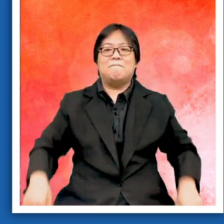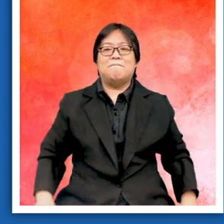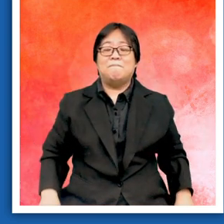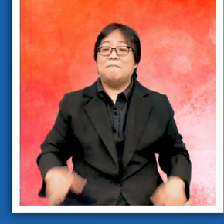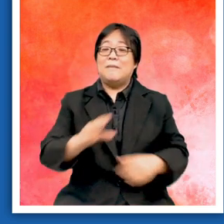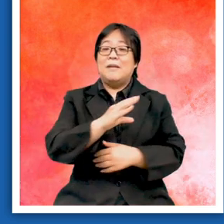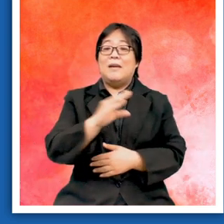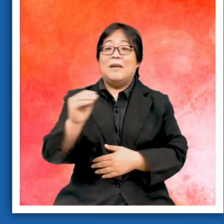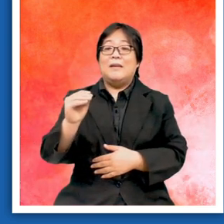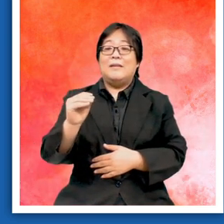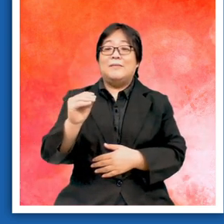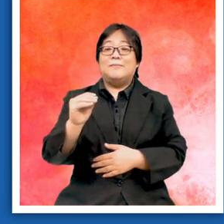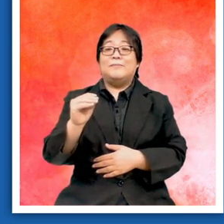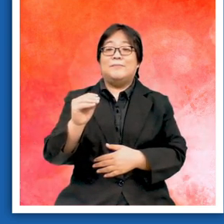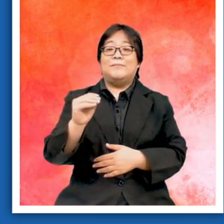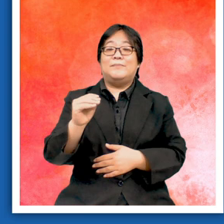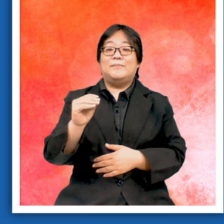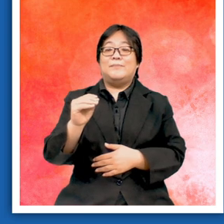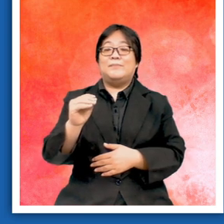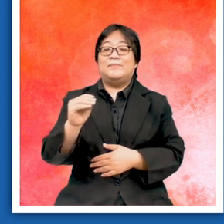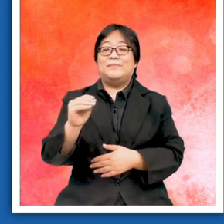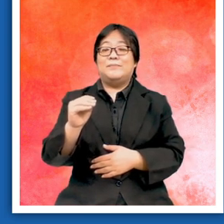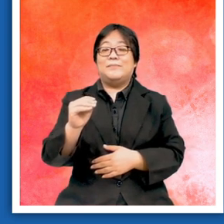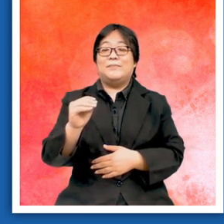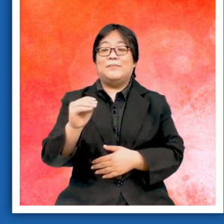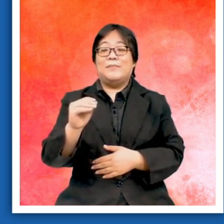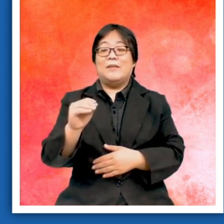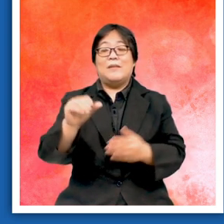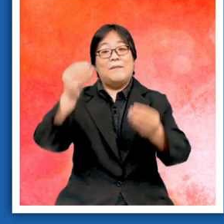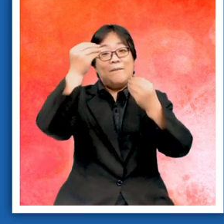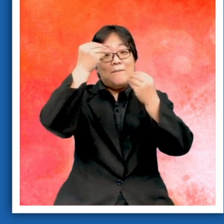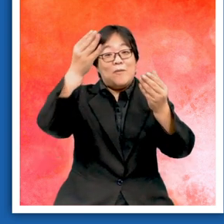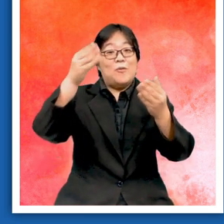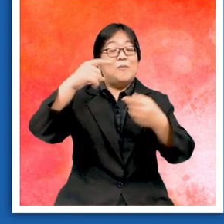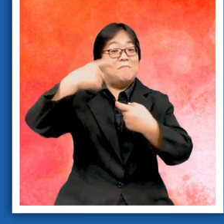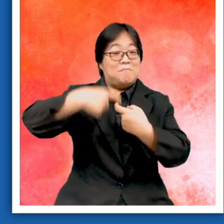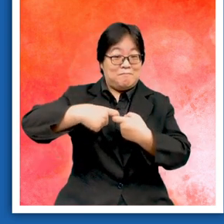and the resources related to the